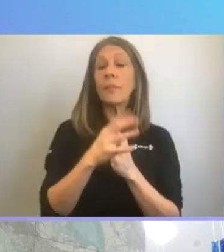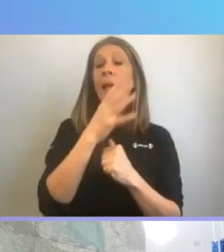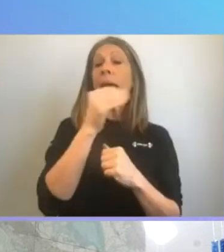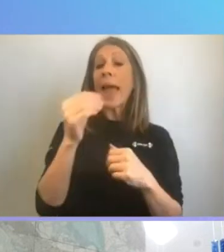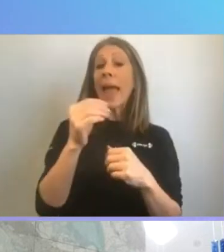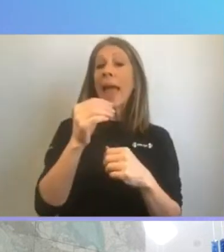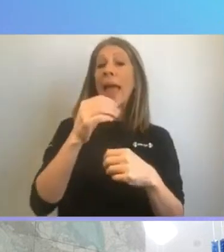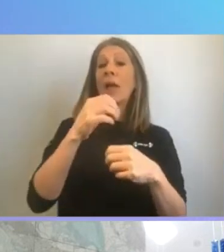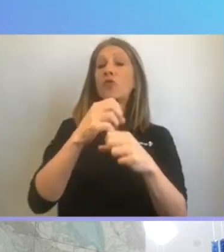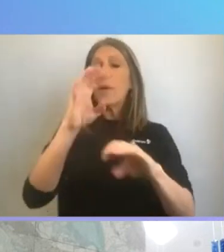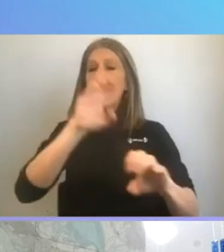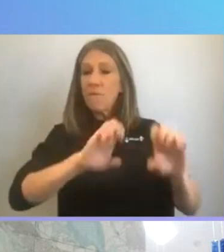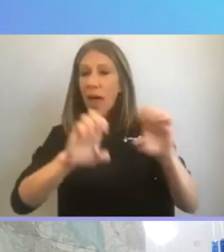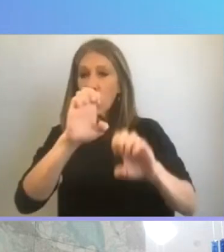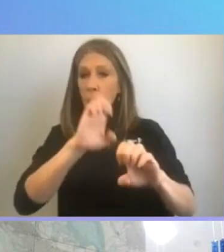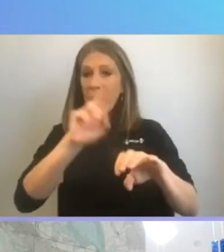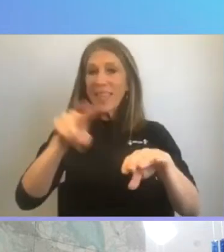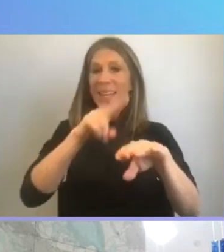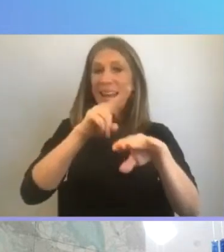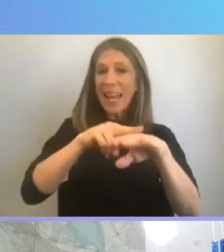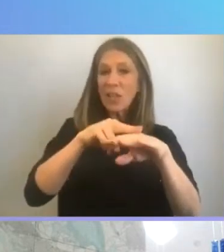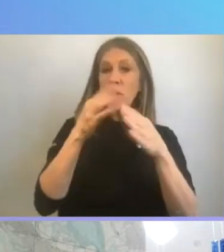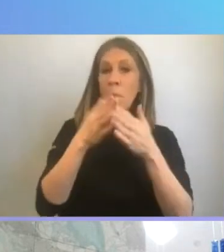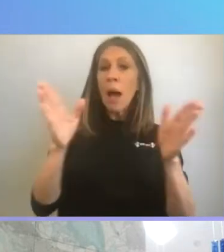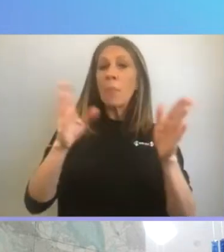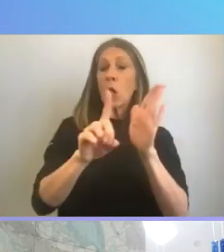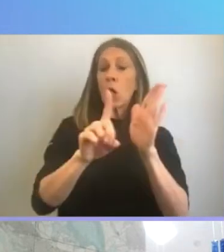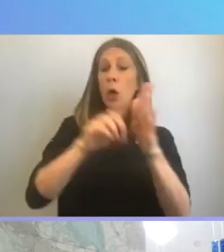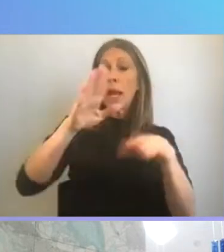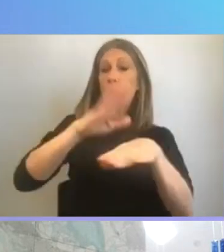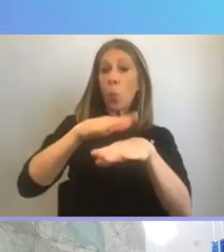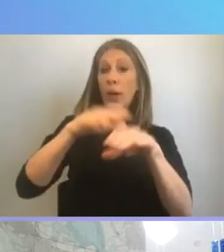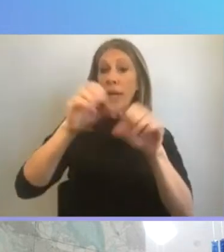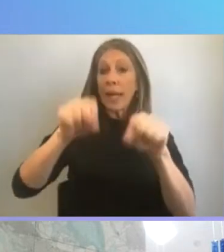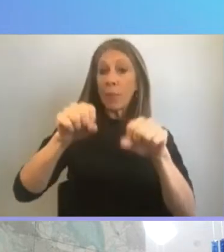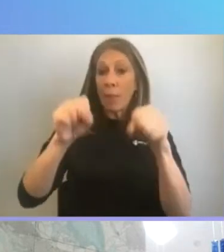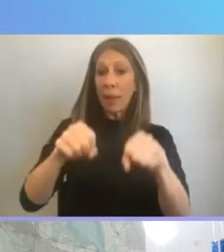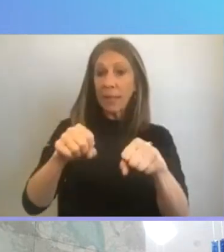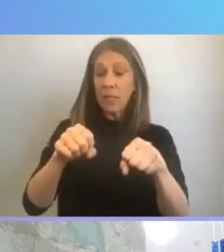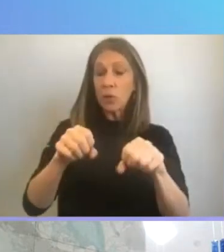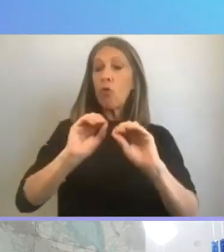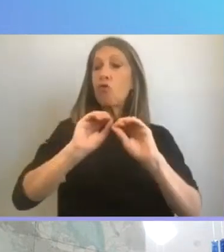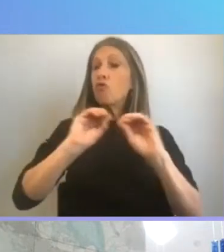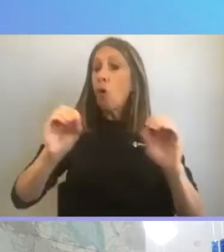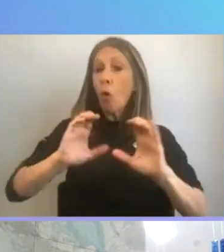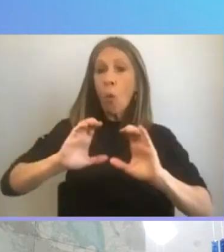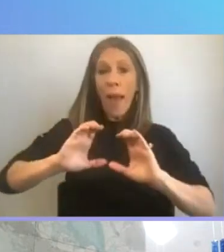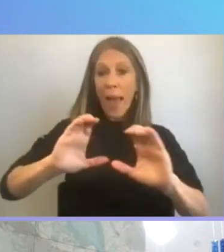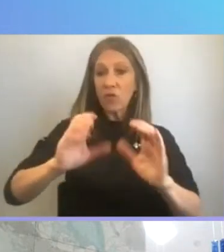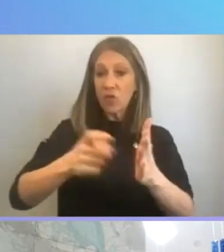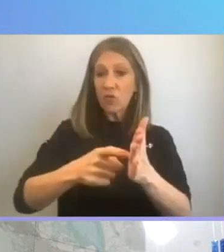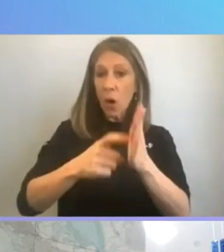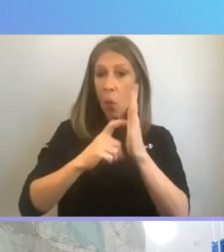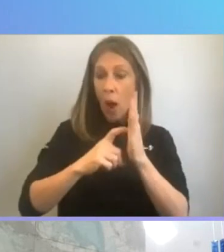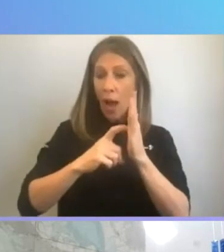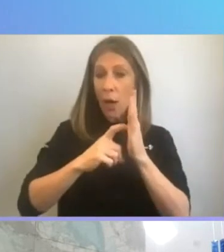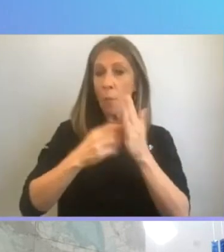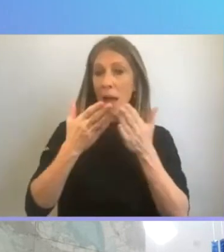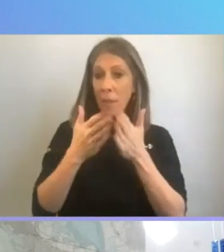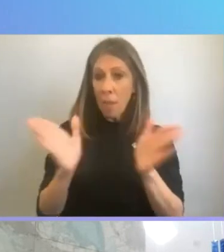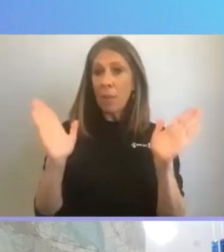to evaluate the nation's public alert and warning capabilities. No action is required by the